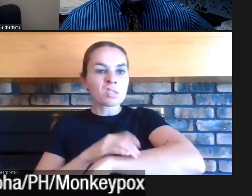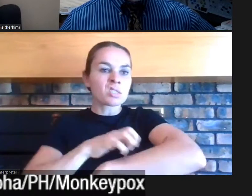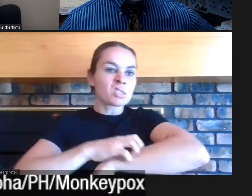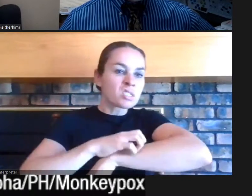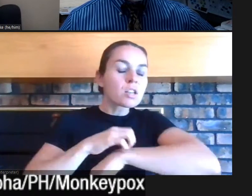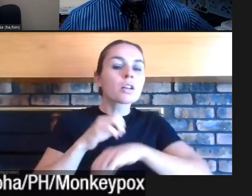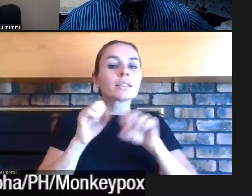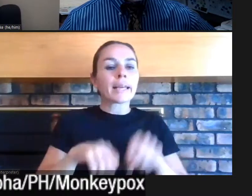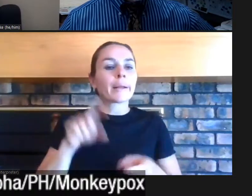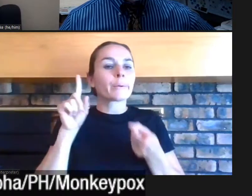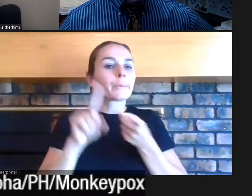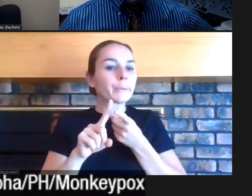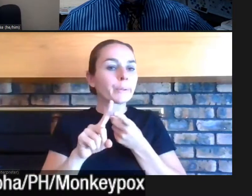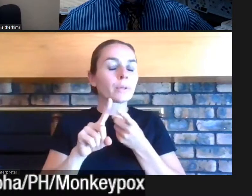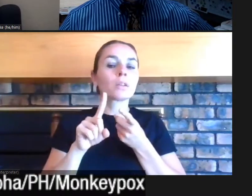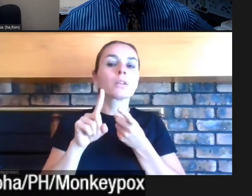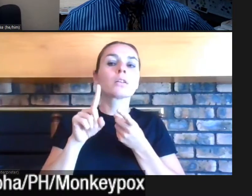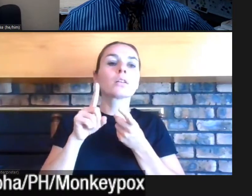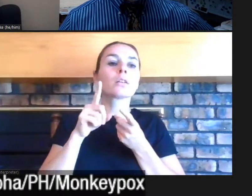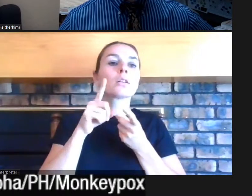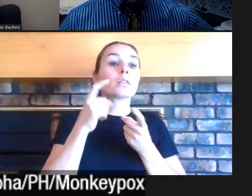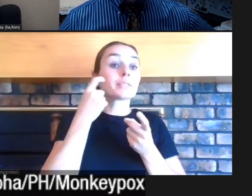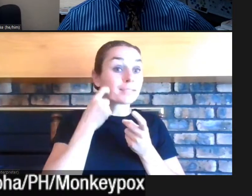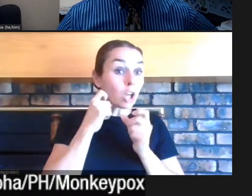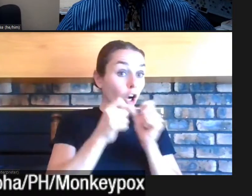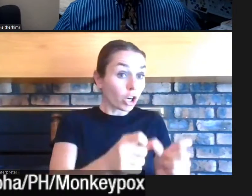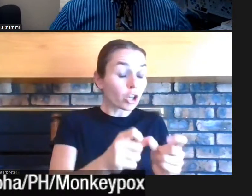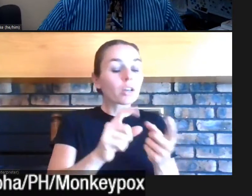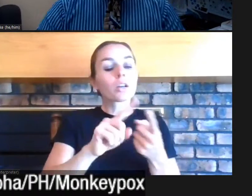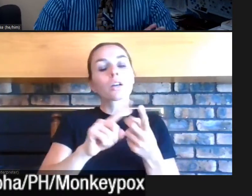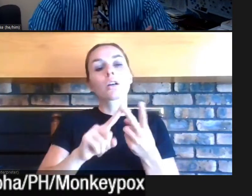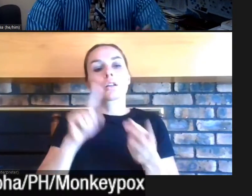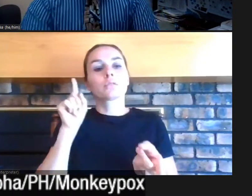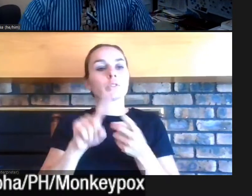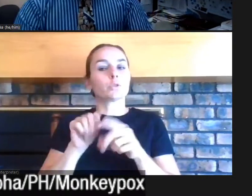reduce the chances of transmitting to others who might be in close contact with you.